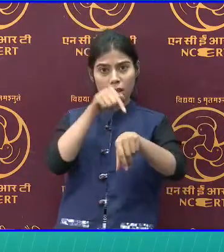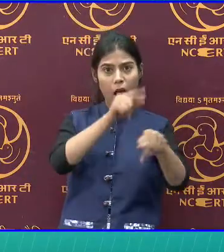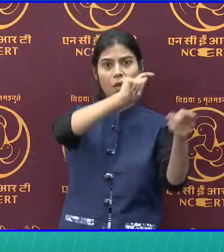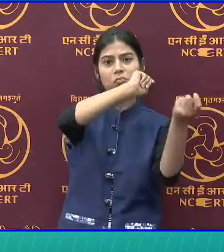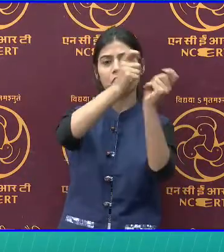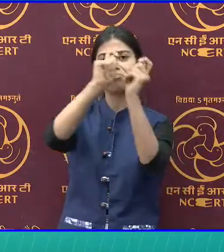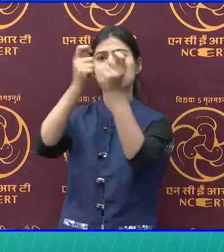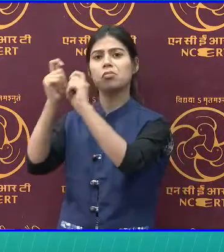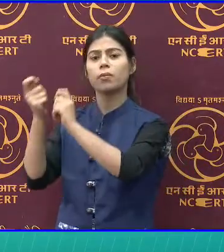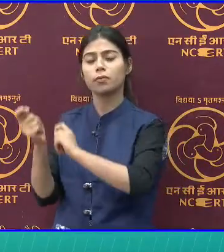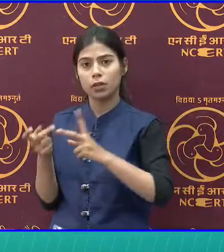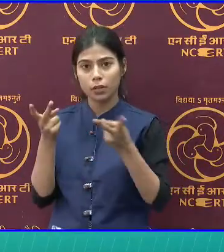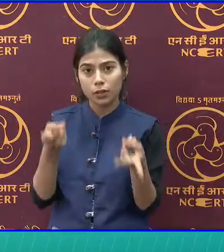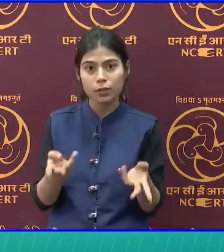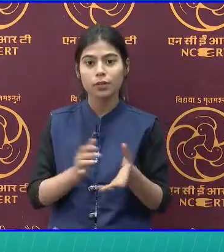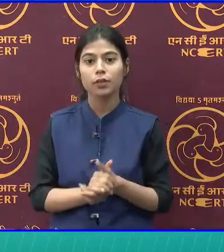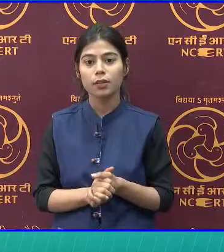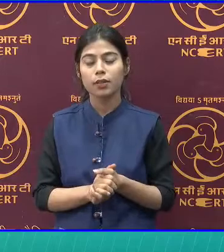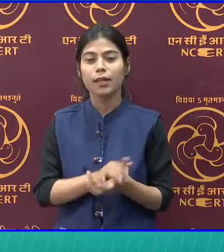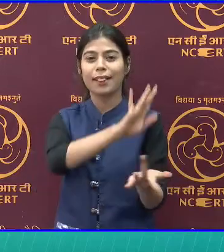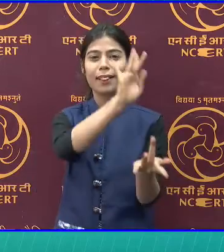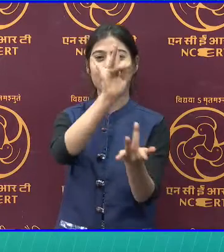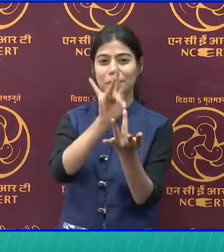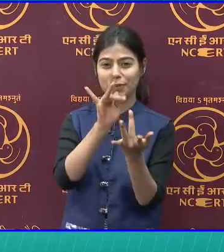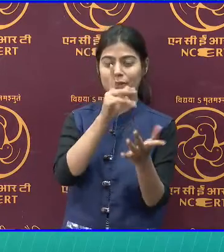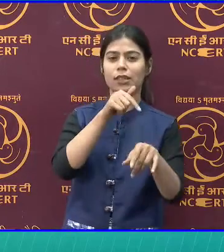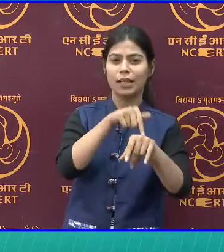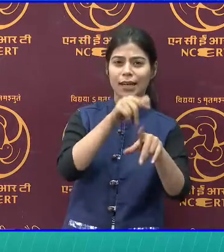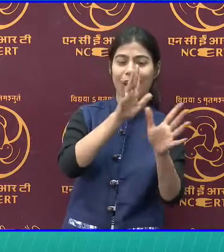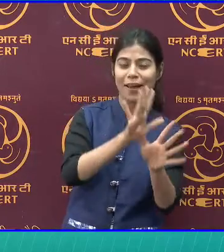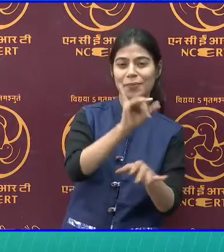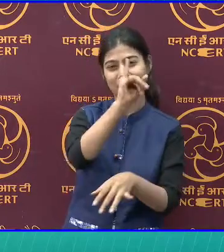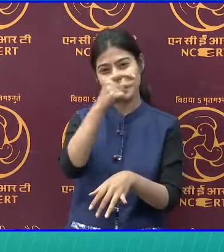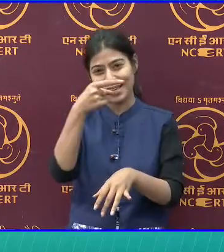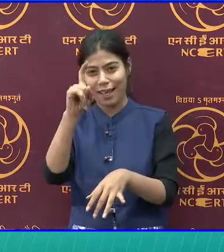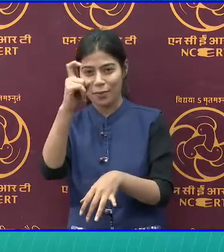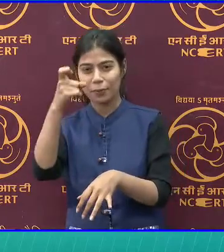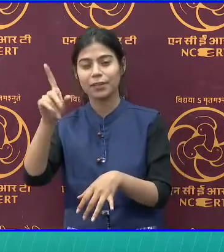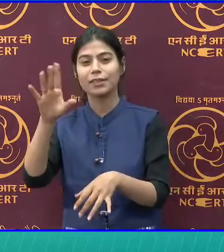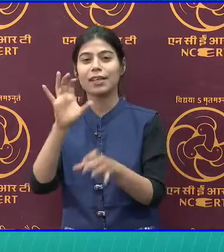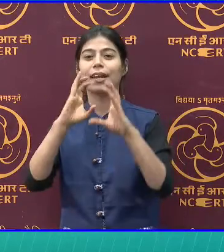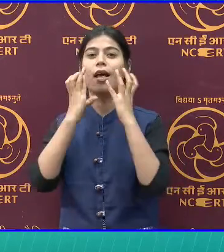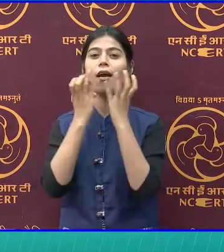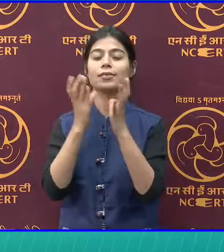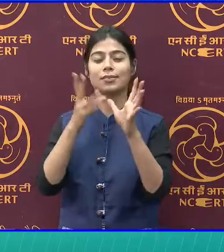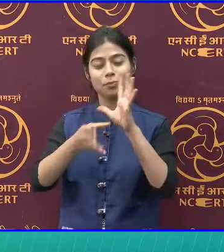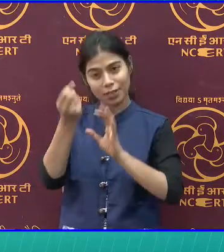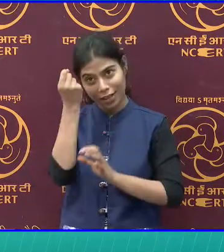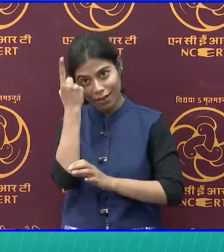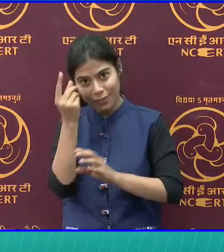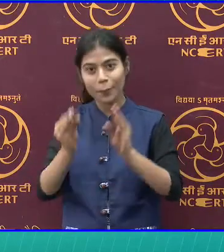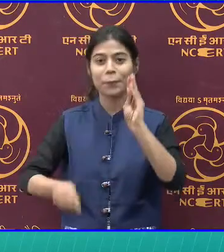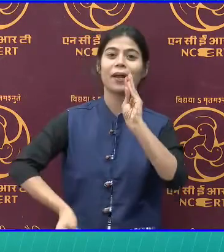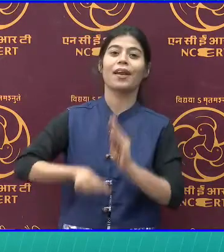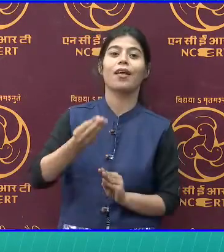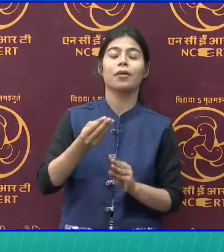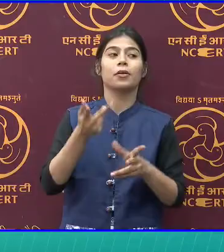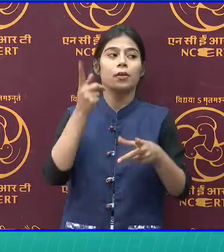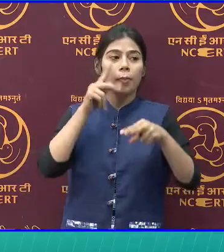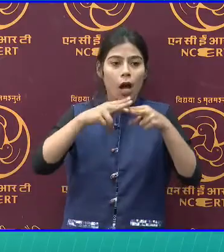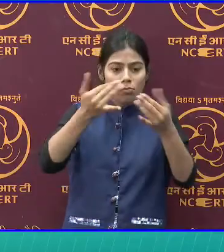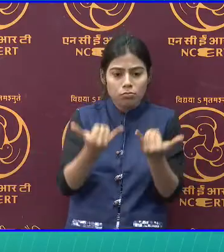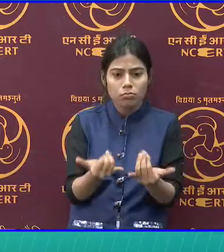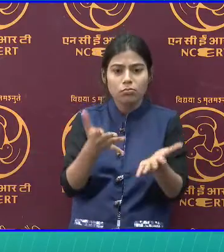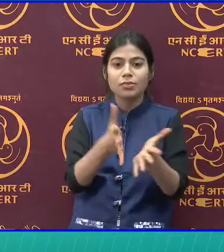time differences, though it is coming in the middle stage, like the 6, 7, 8, they learn much more than that. But I would suggest the students that they should